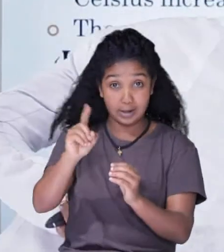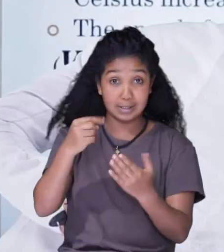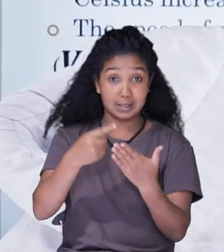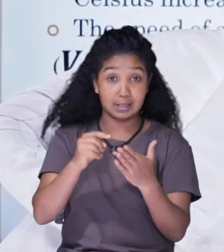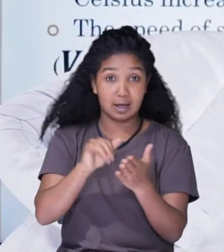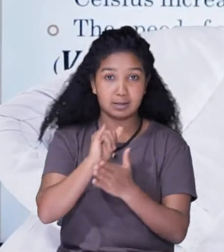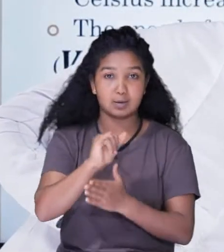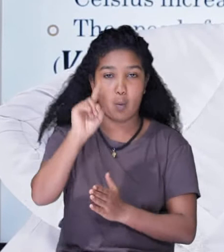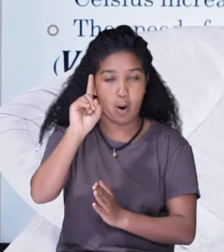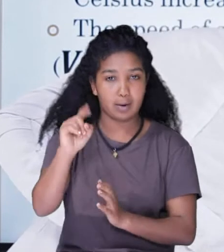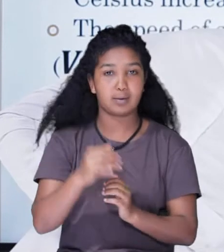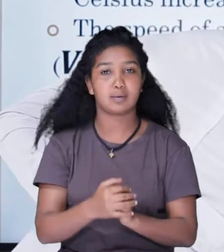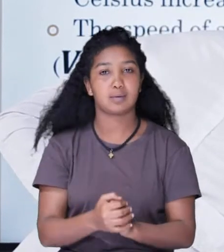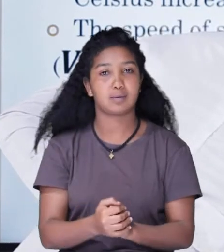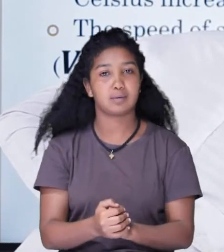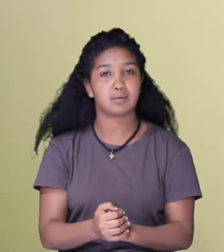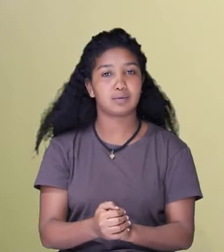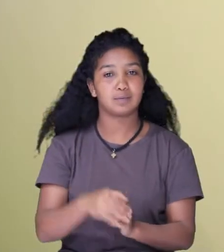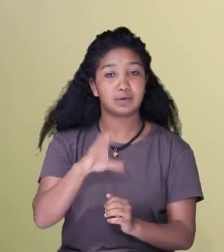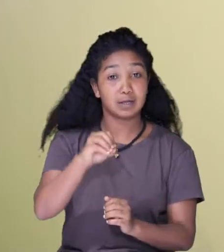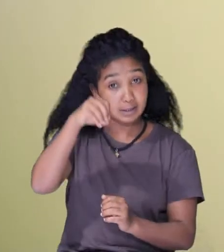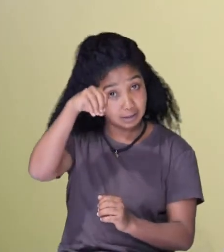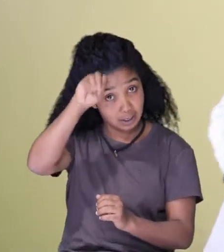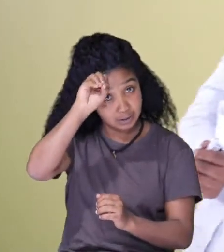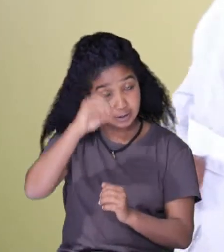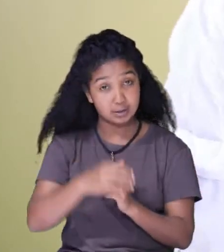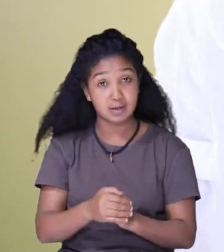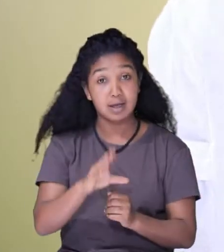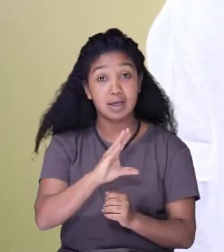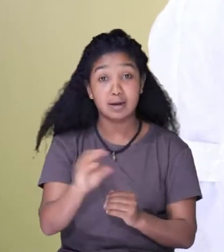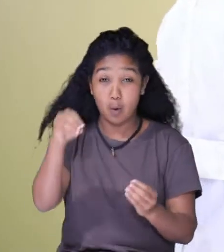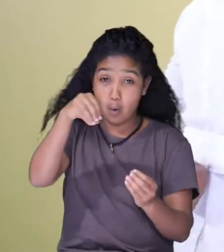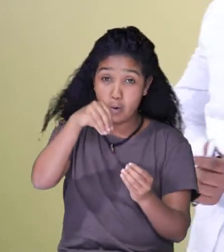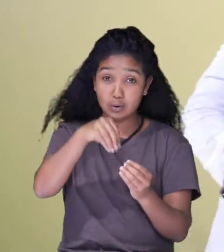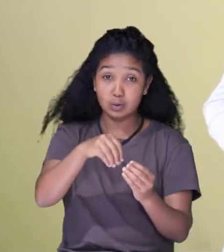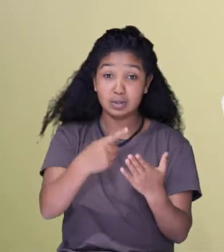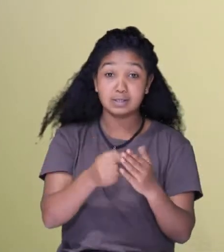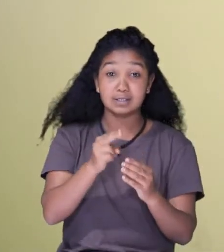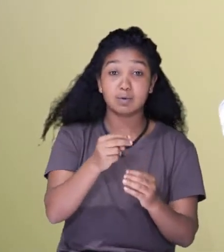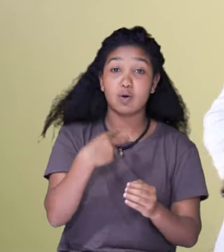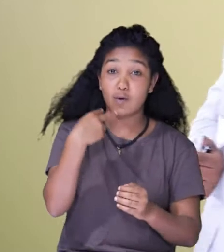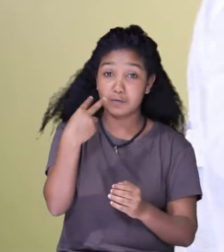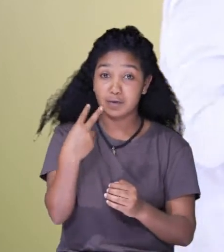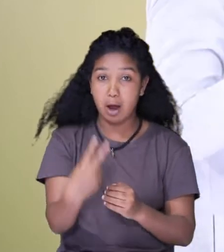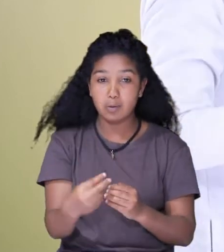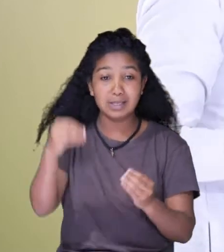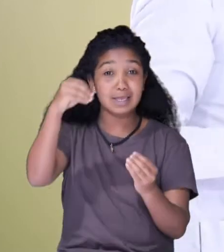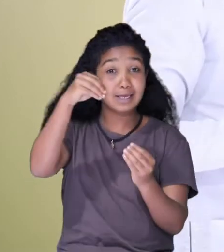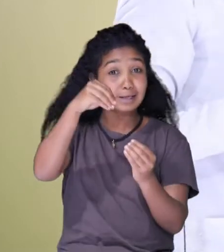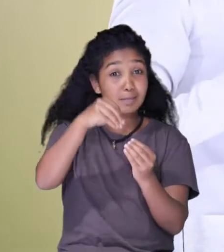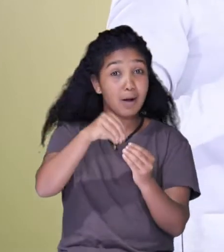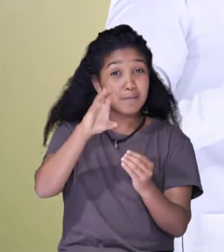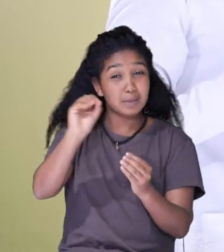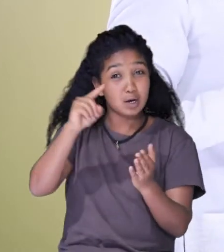that is 1 degree Celsius, and also the speed of sound increased by